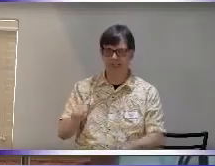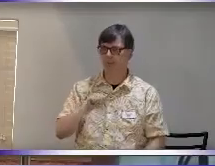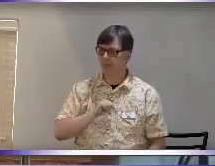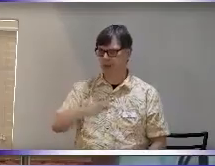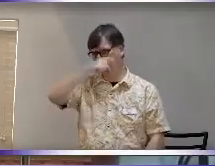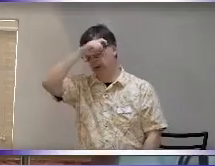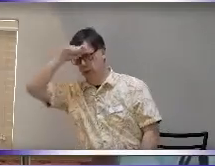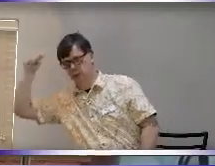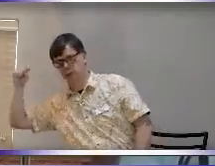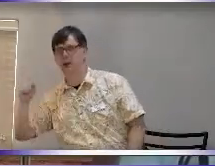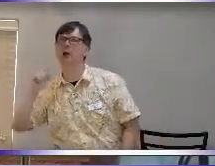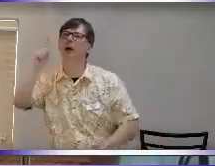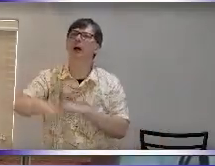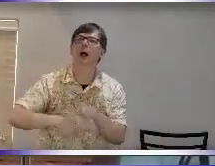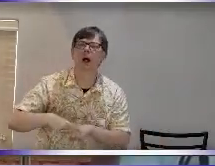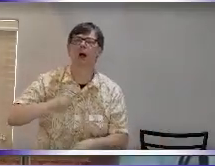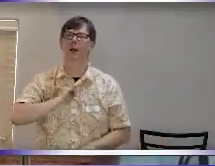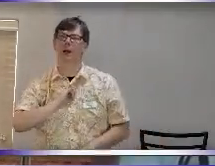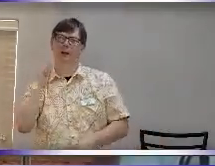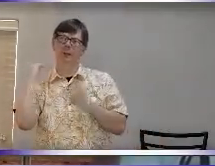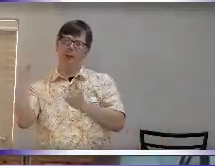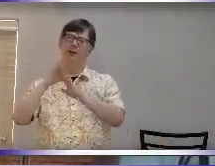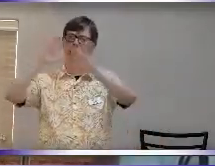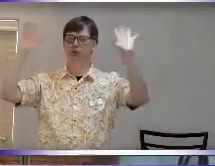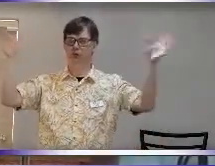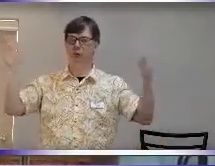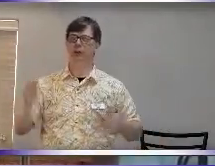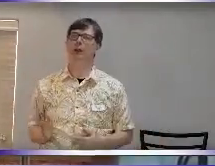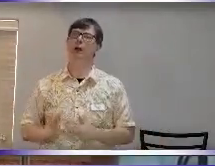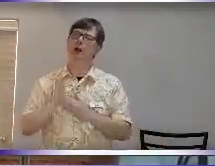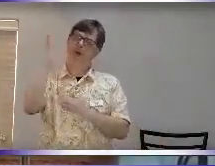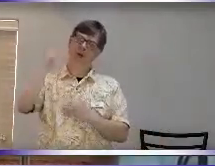to recognize how I might be showing up in their movie.